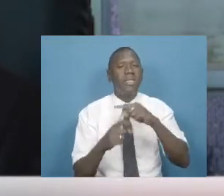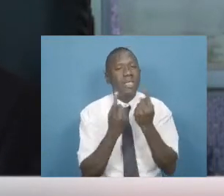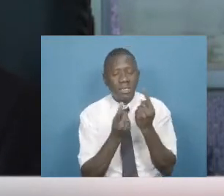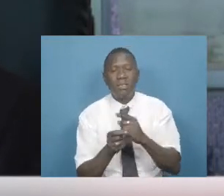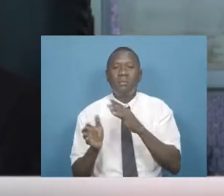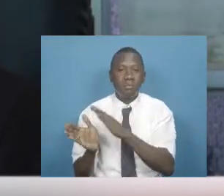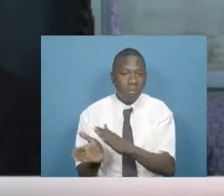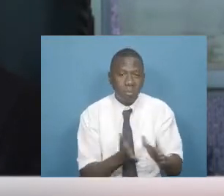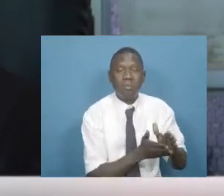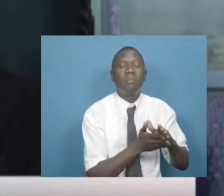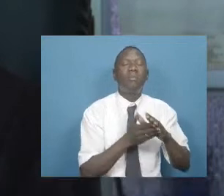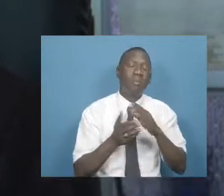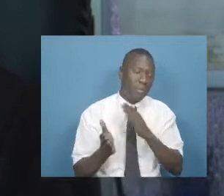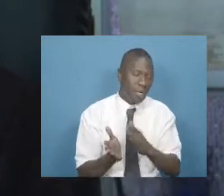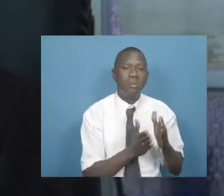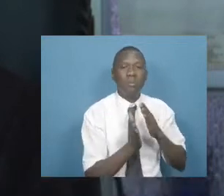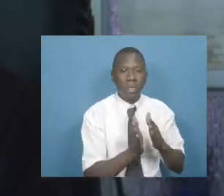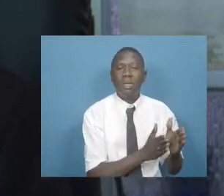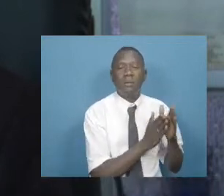sure that we put up